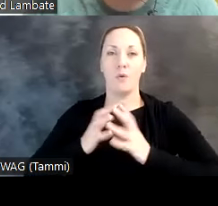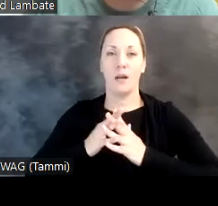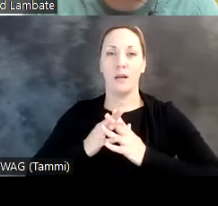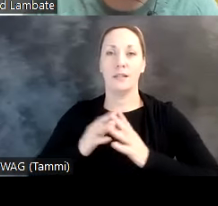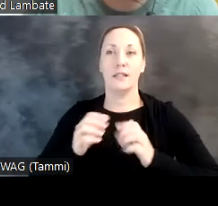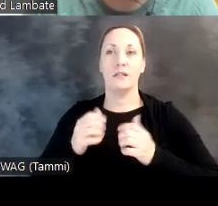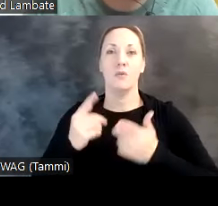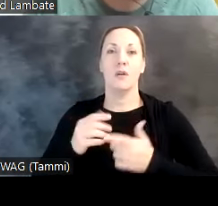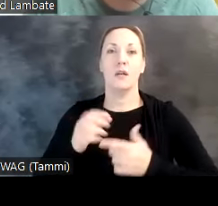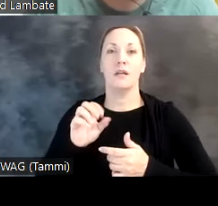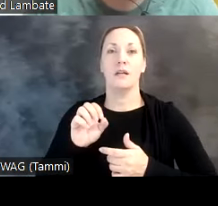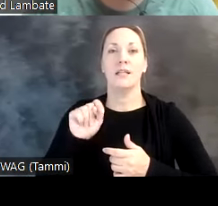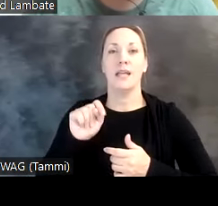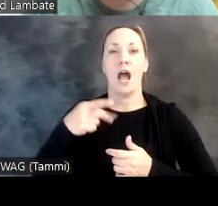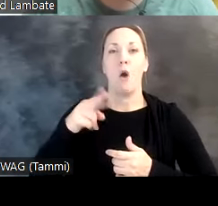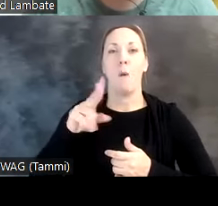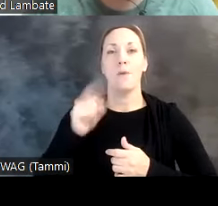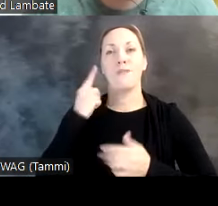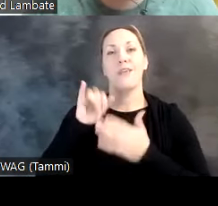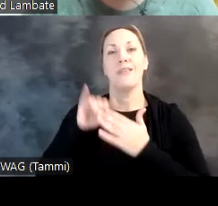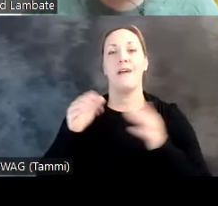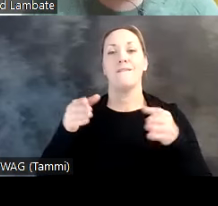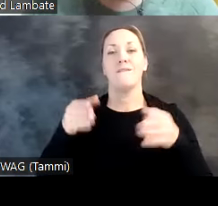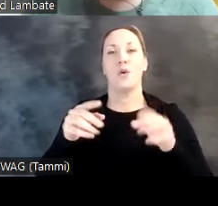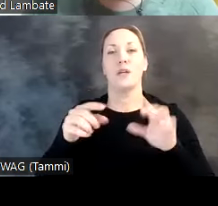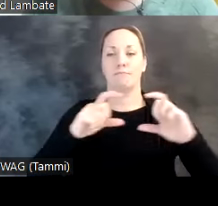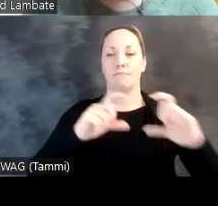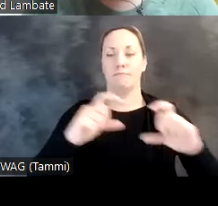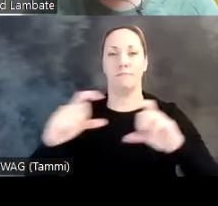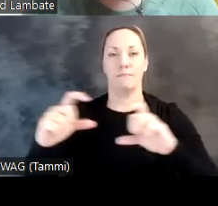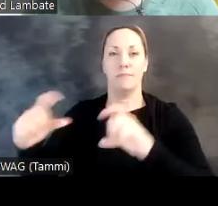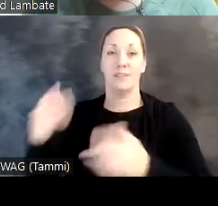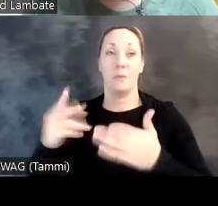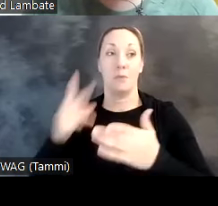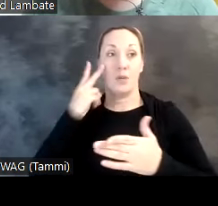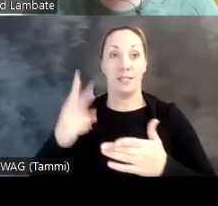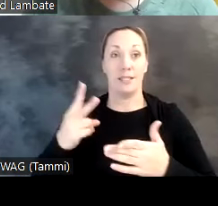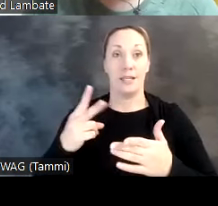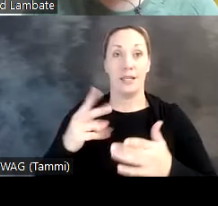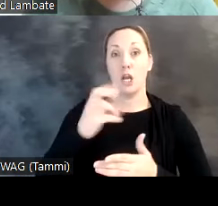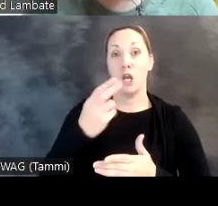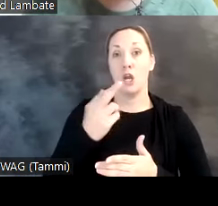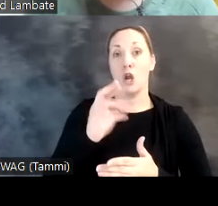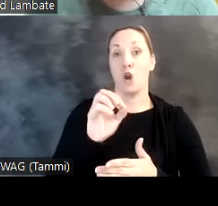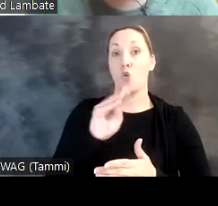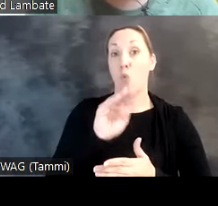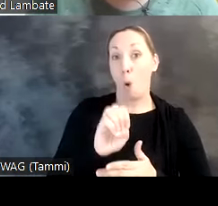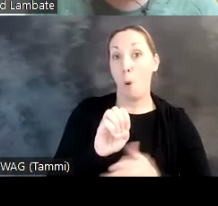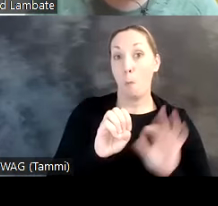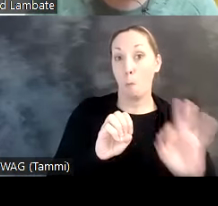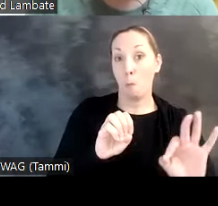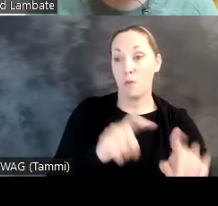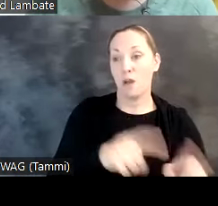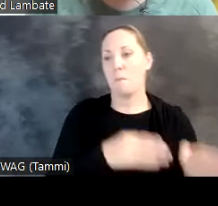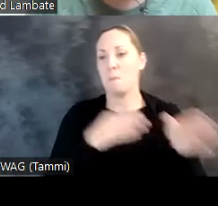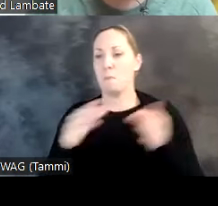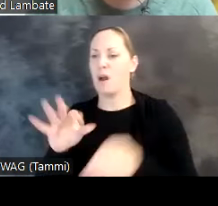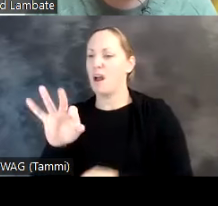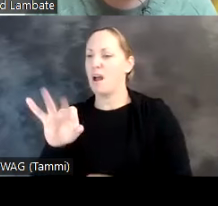giving the output for that focus indicator. So it might be visible in a Chrome browser, but it might not be visible